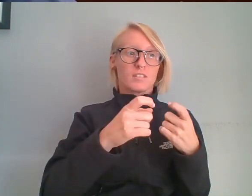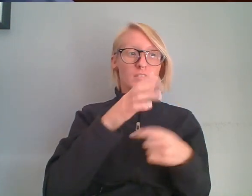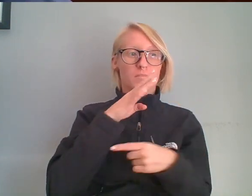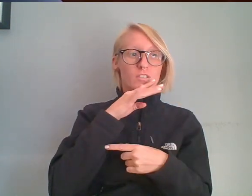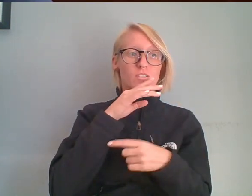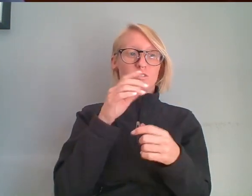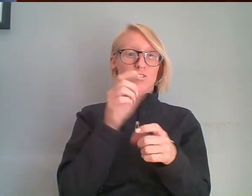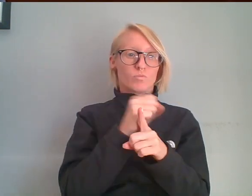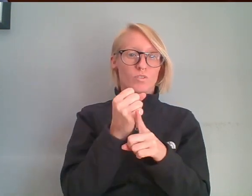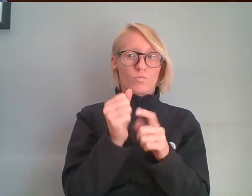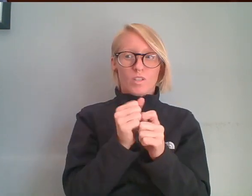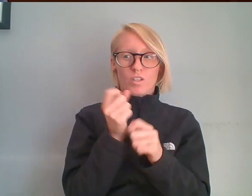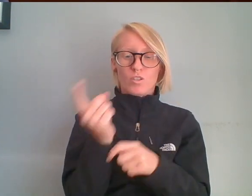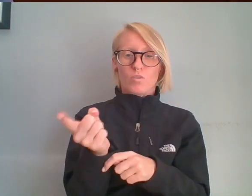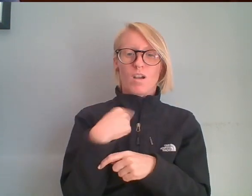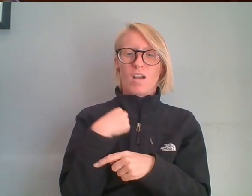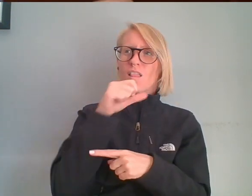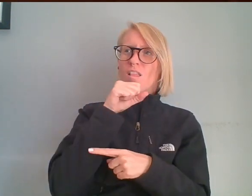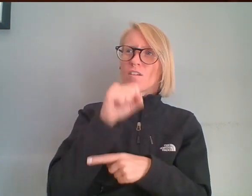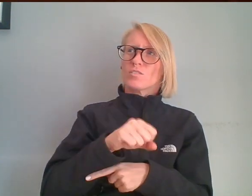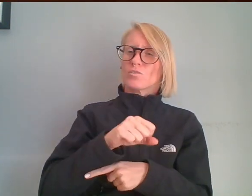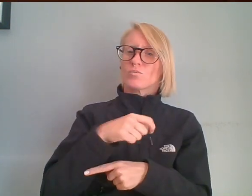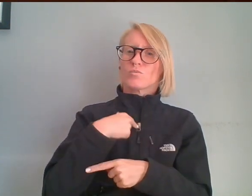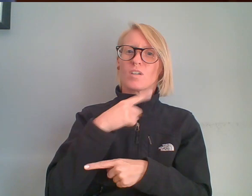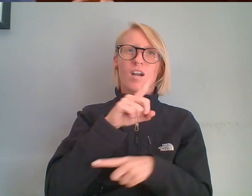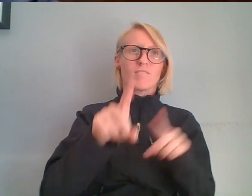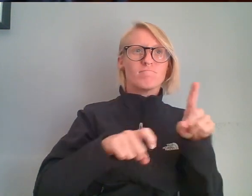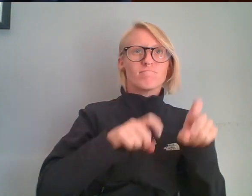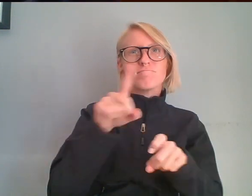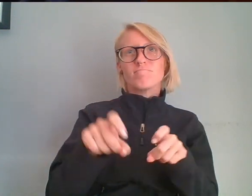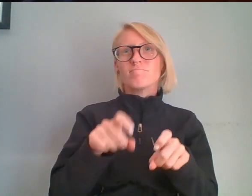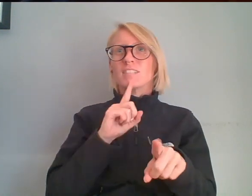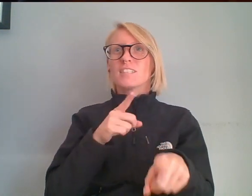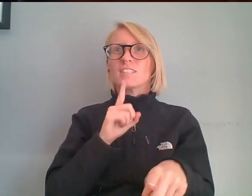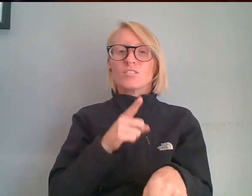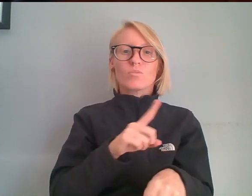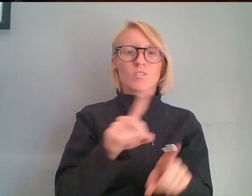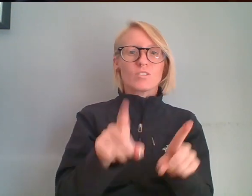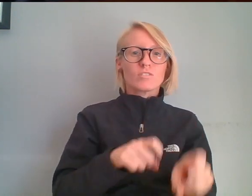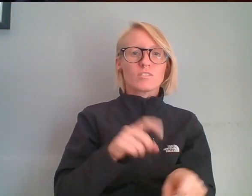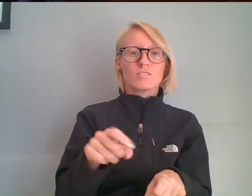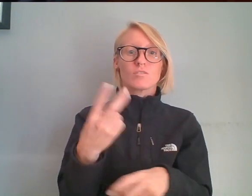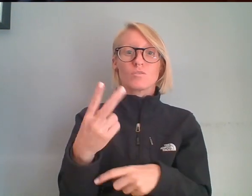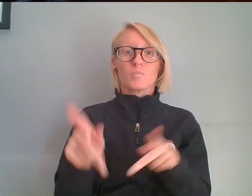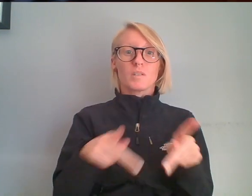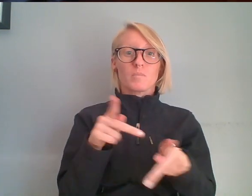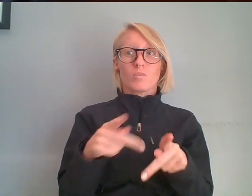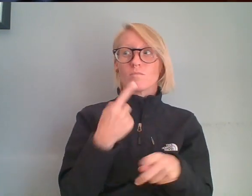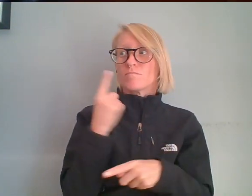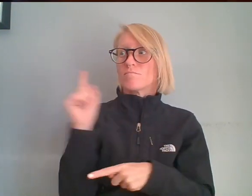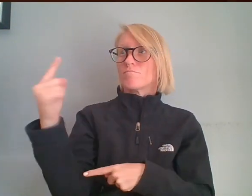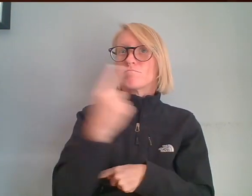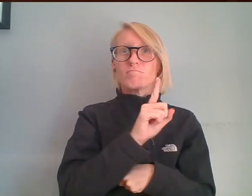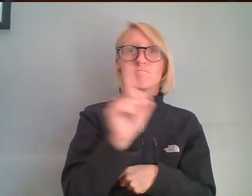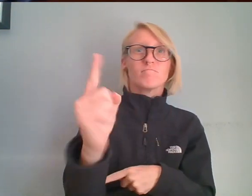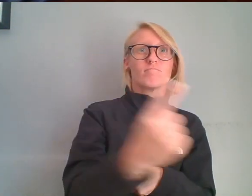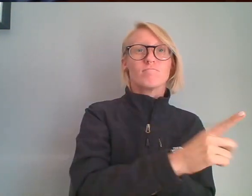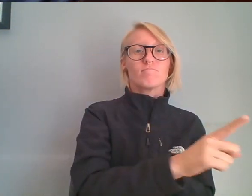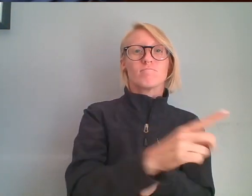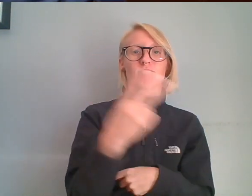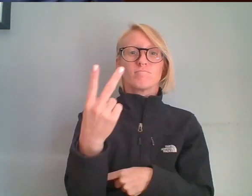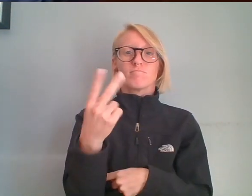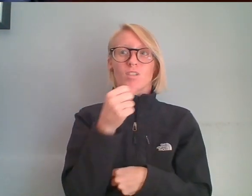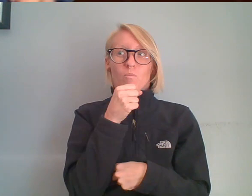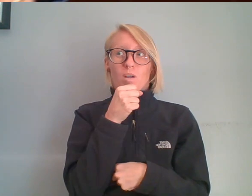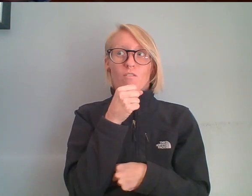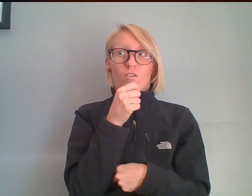you. And I would love to entertain any questions that you have. There are 2 people who are running around with microphones. So some of us who remember the Phil